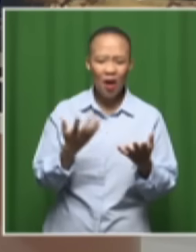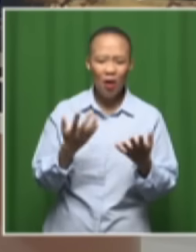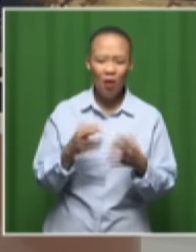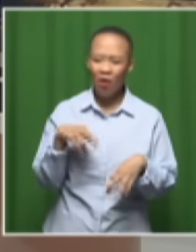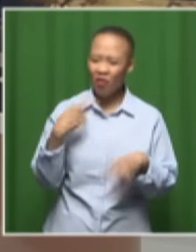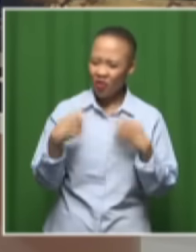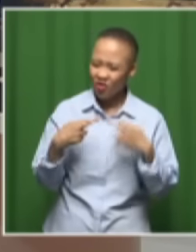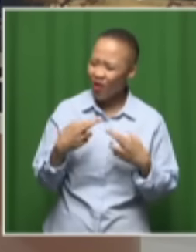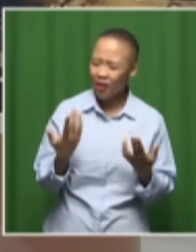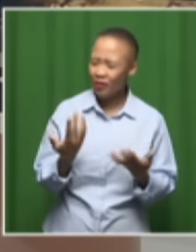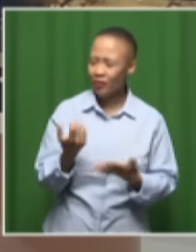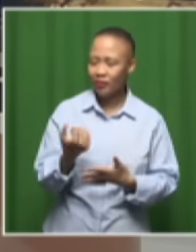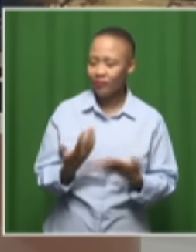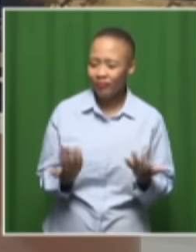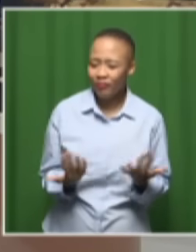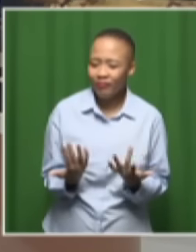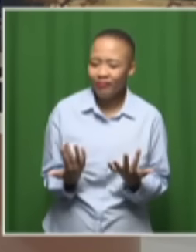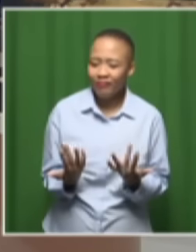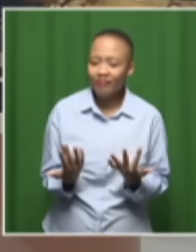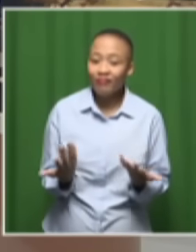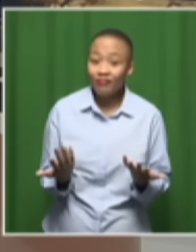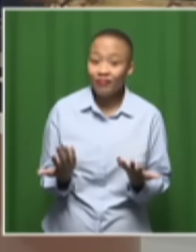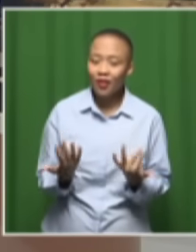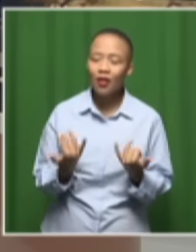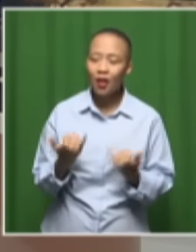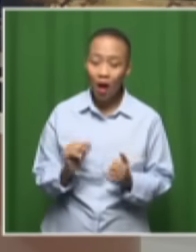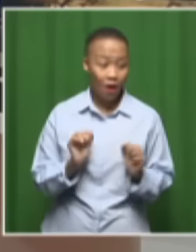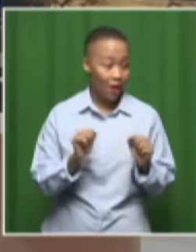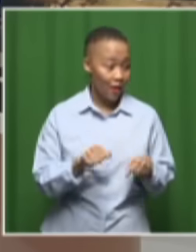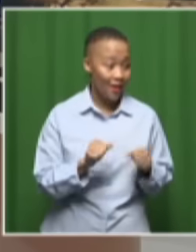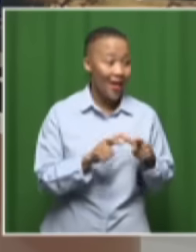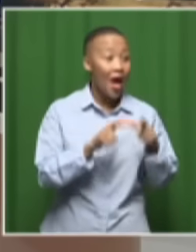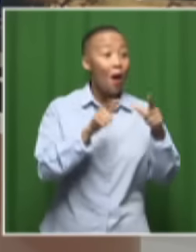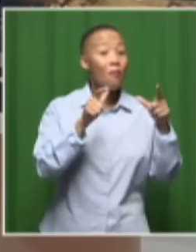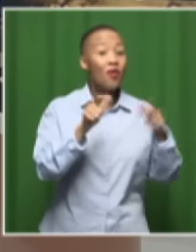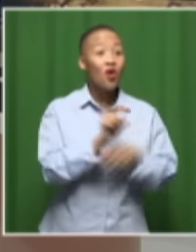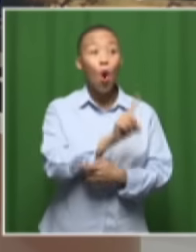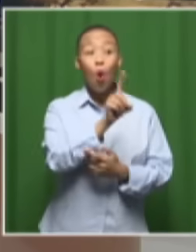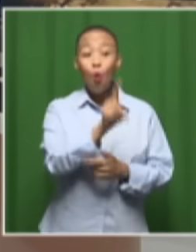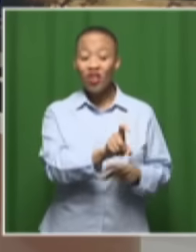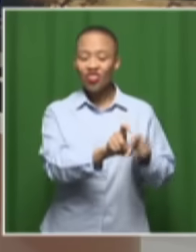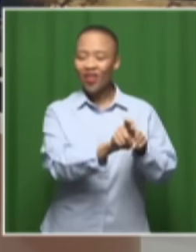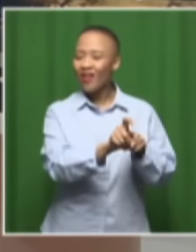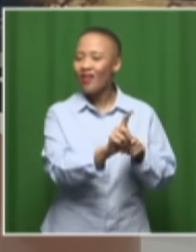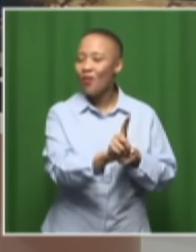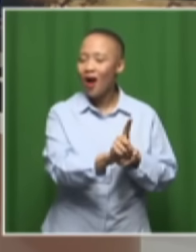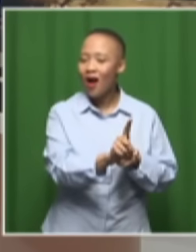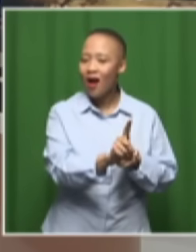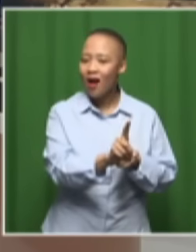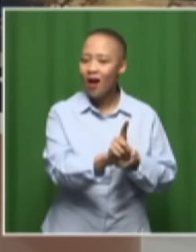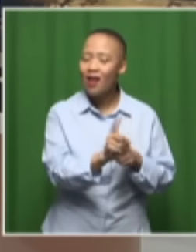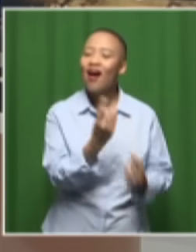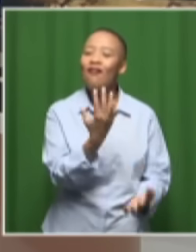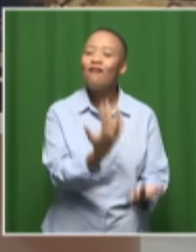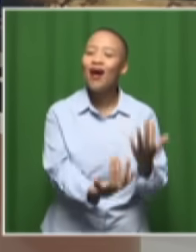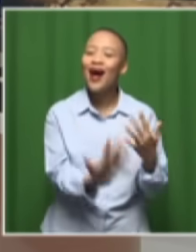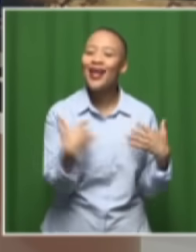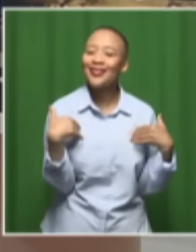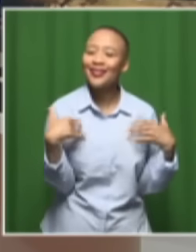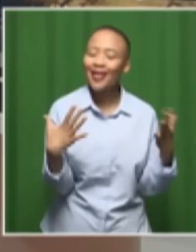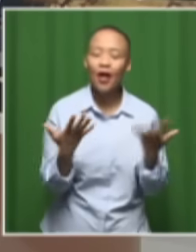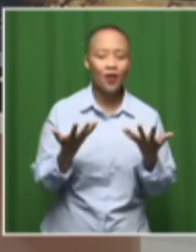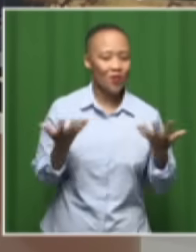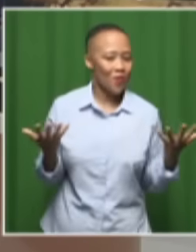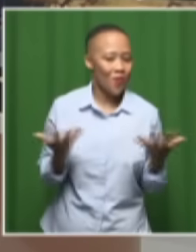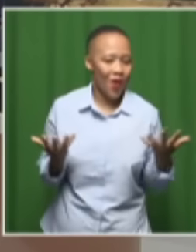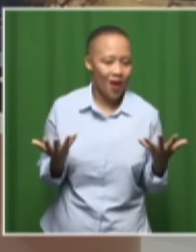at the moment. They are, and I think the big question is, where are they coming from? What's starting these fires?